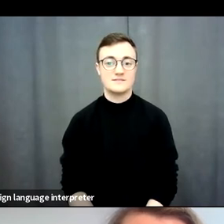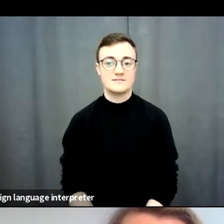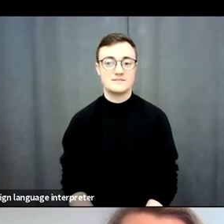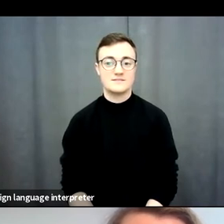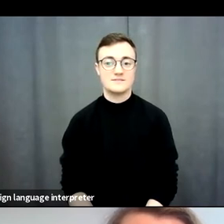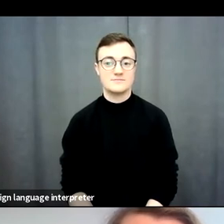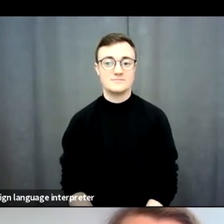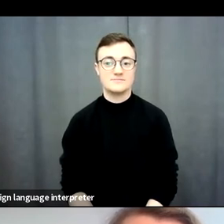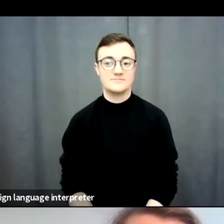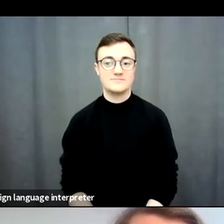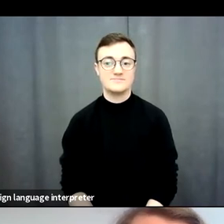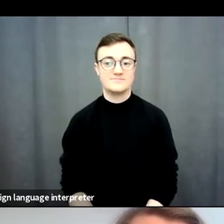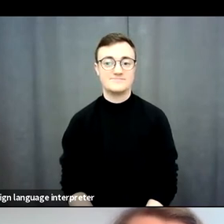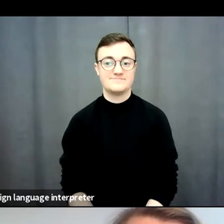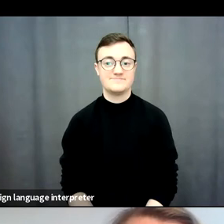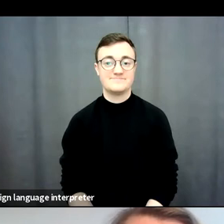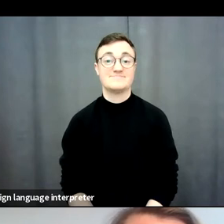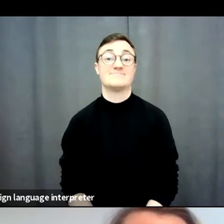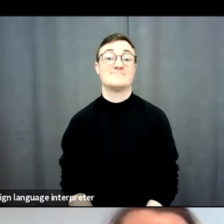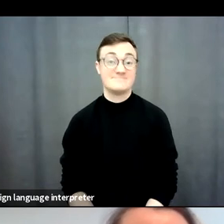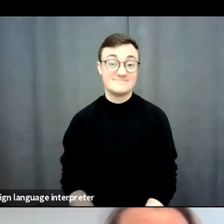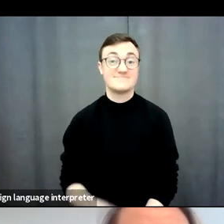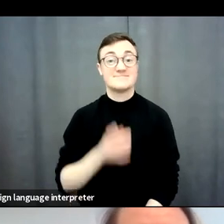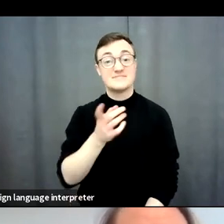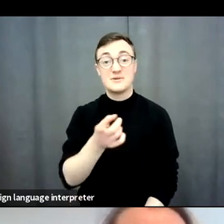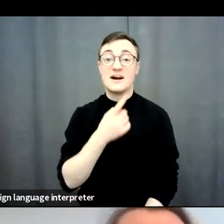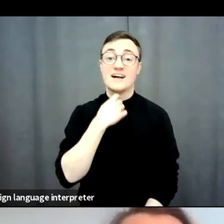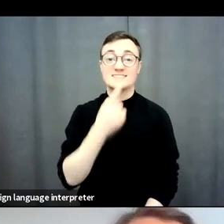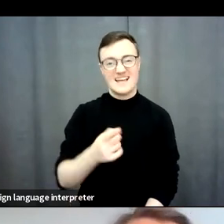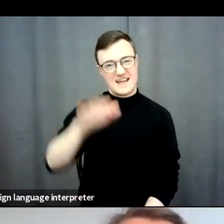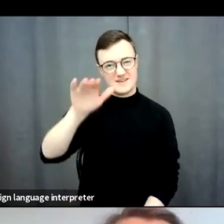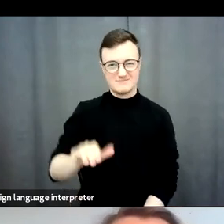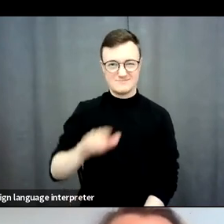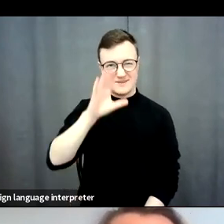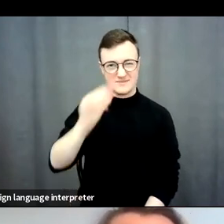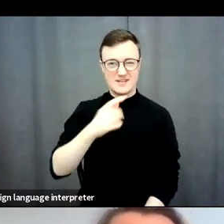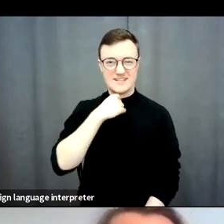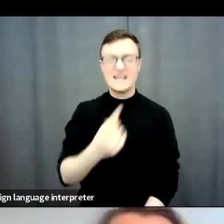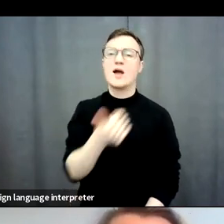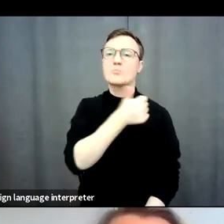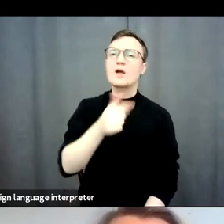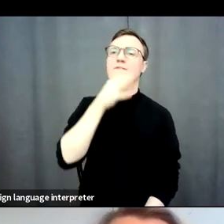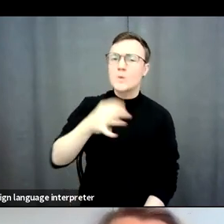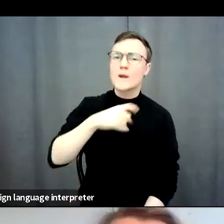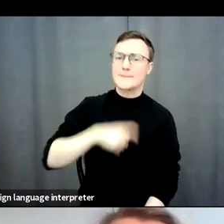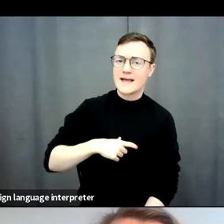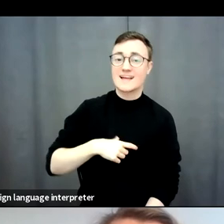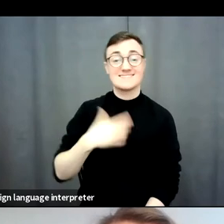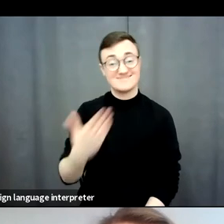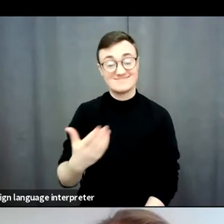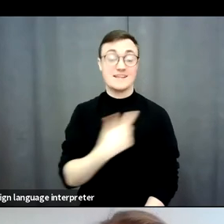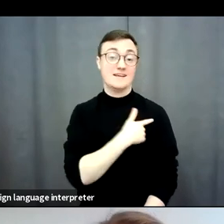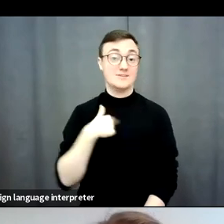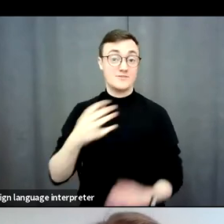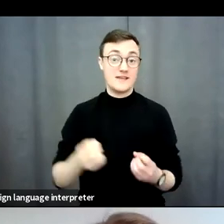So easy and so difficult. Just ask me, he says. But so we made this simulation game, and this is how it looks like.